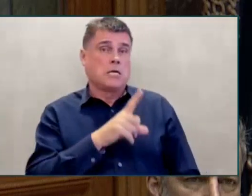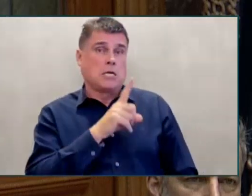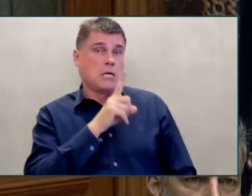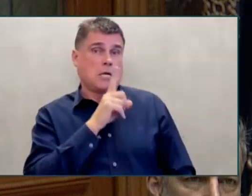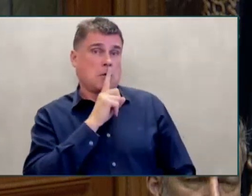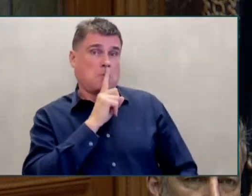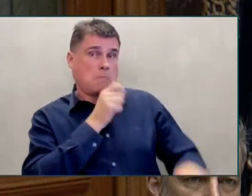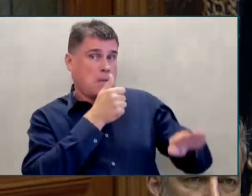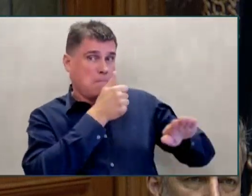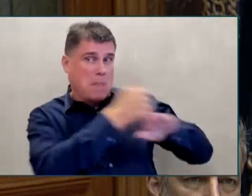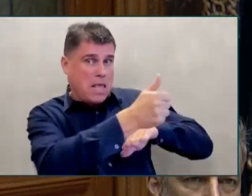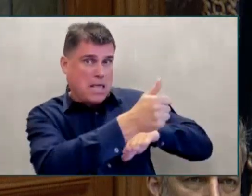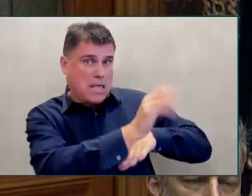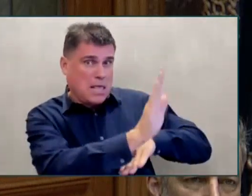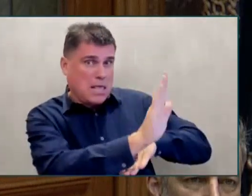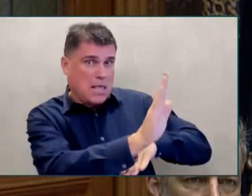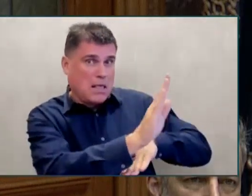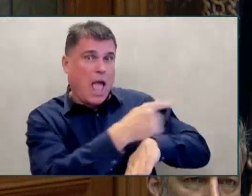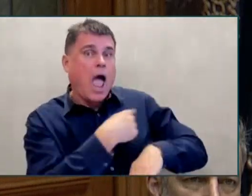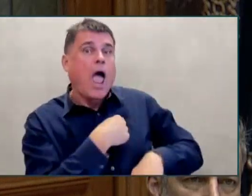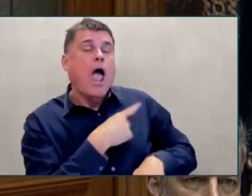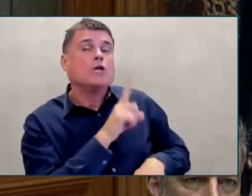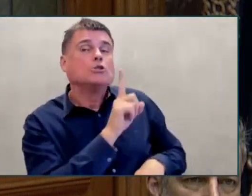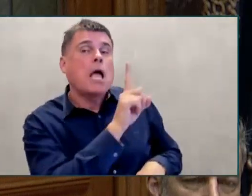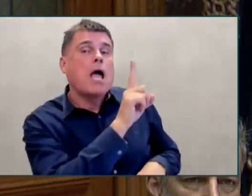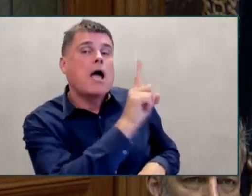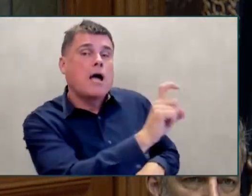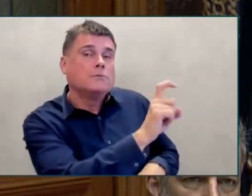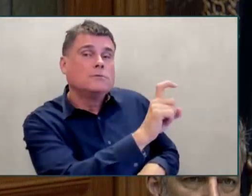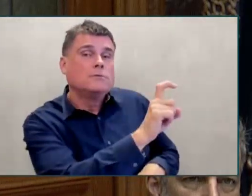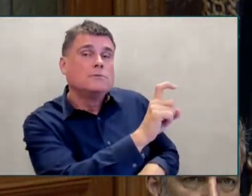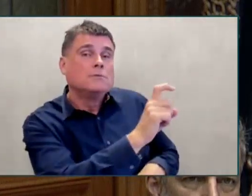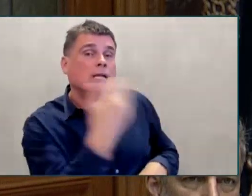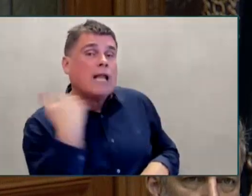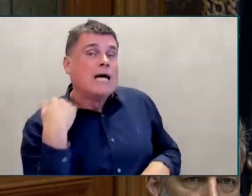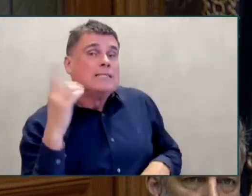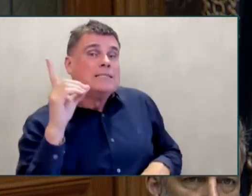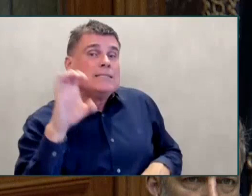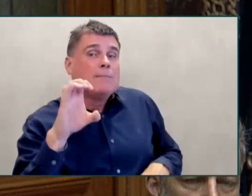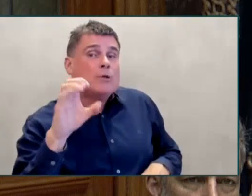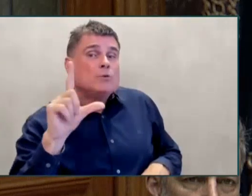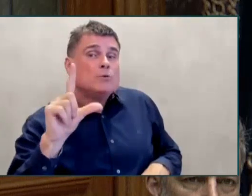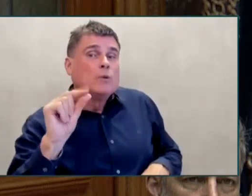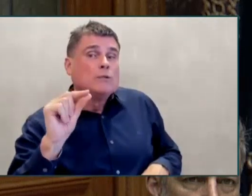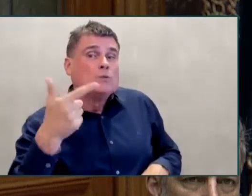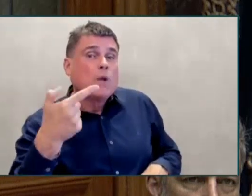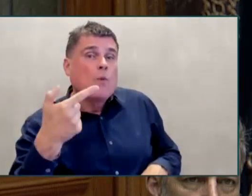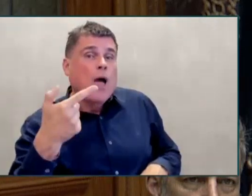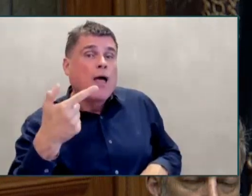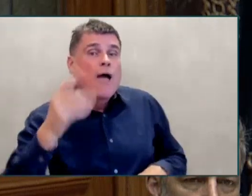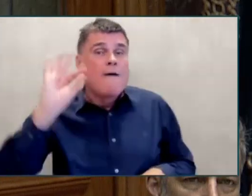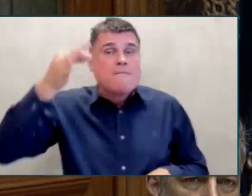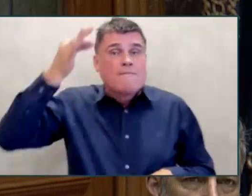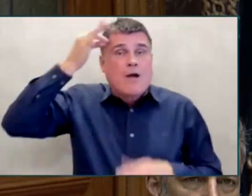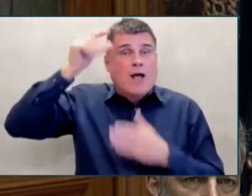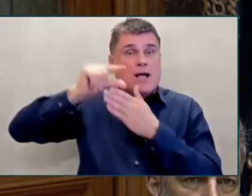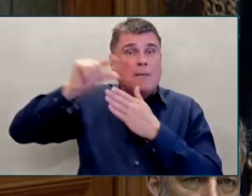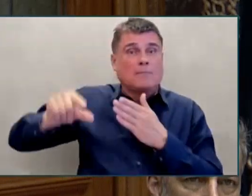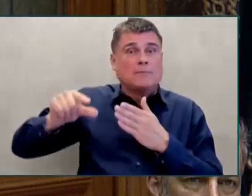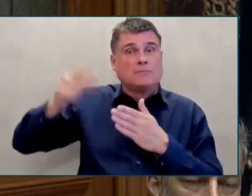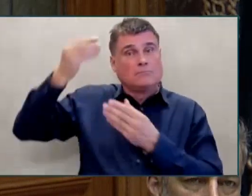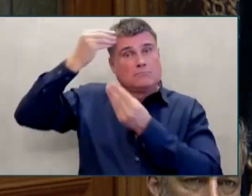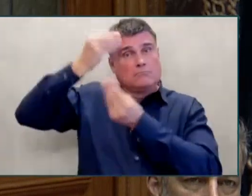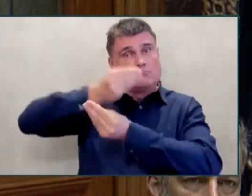of 2021, the federal government indicated that it was considering referring Teck's